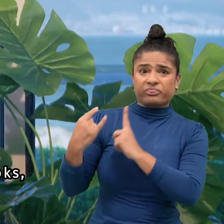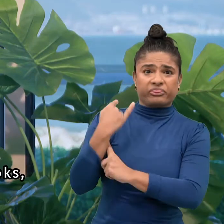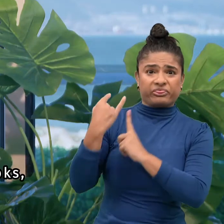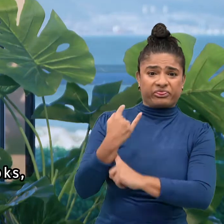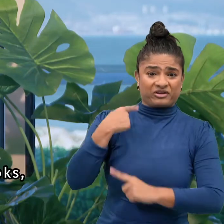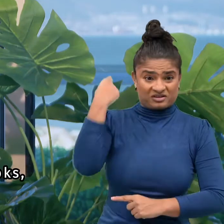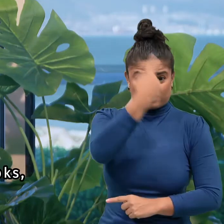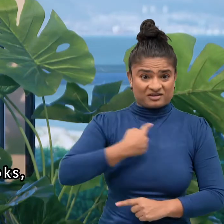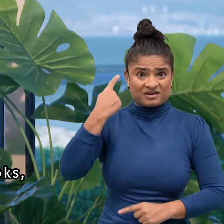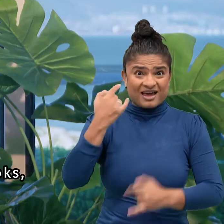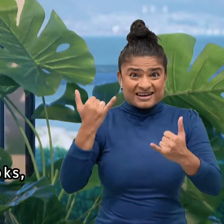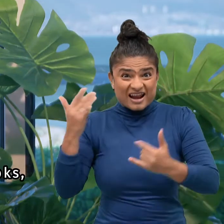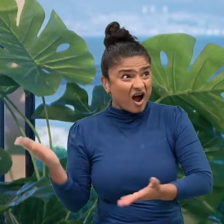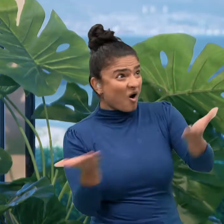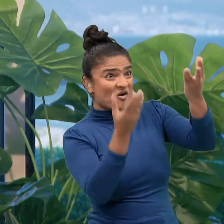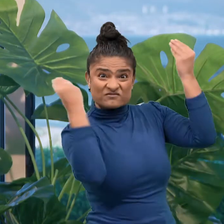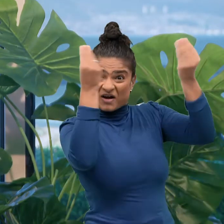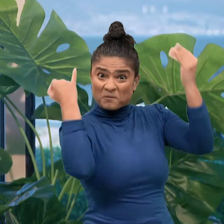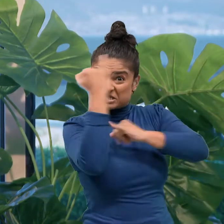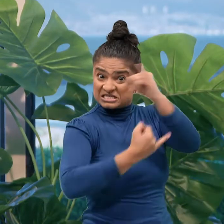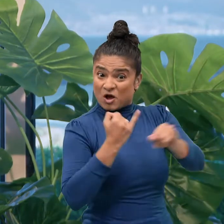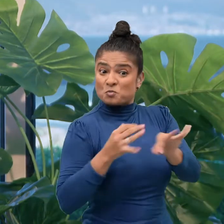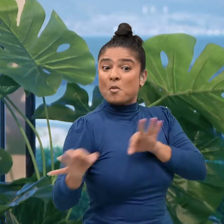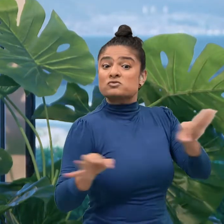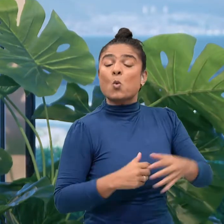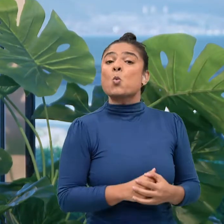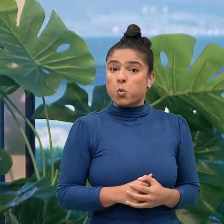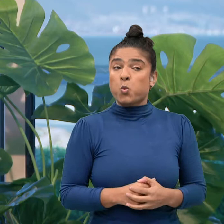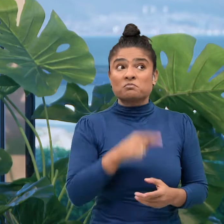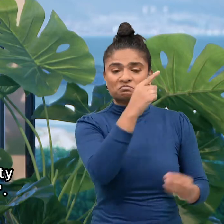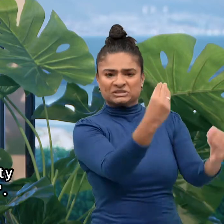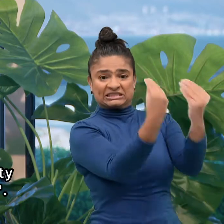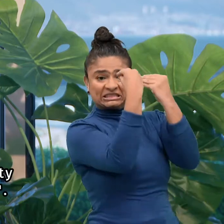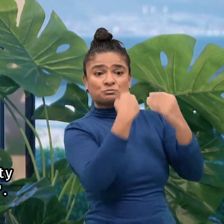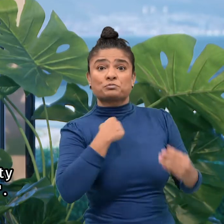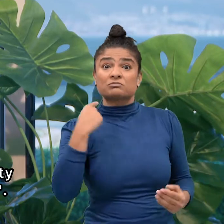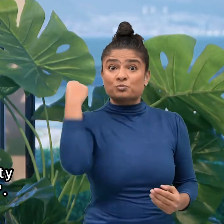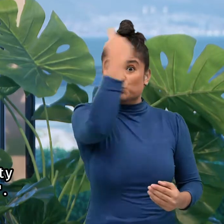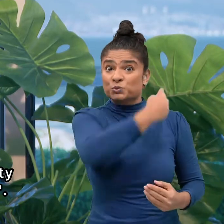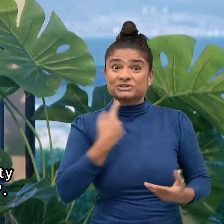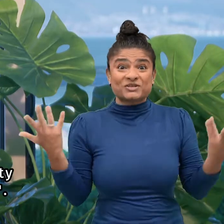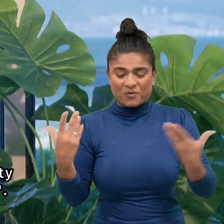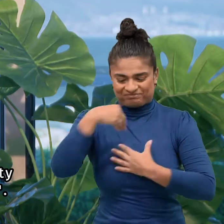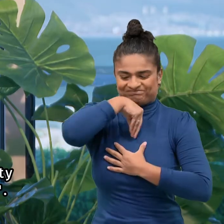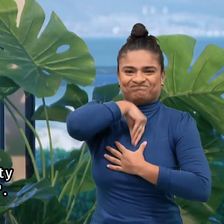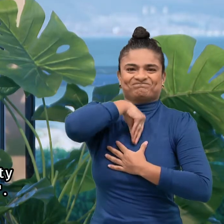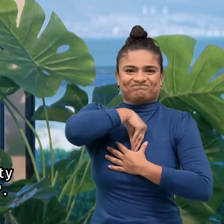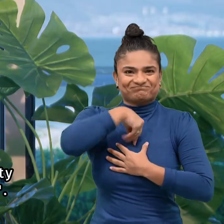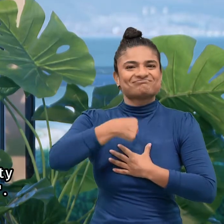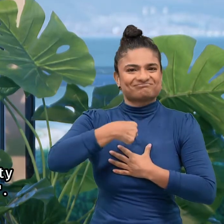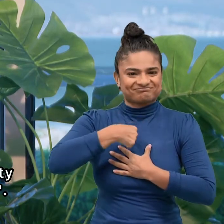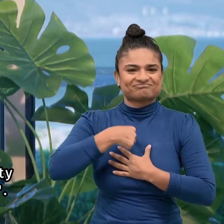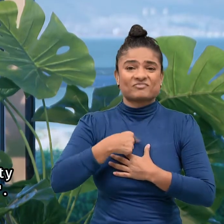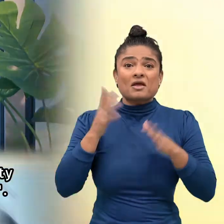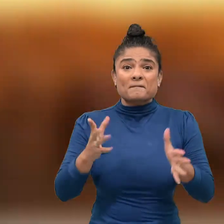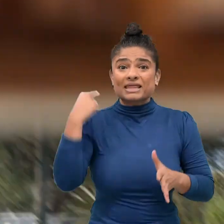From being bullied for the way he looks to being an in-demand international model, Sanele's story teaches us that beauty truly is in the